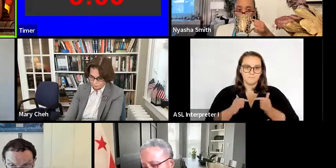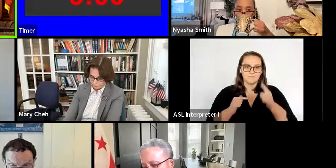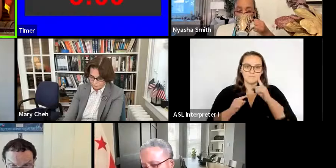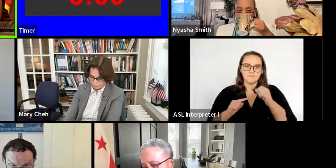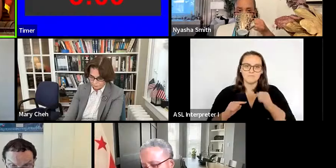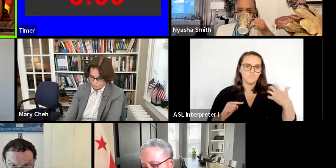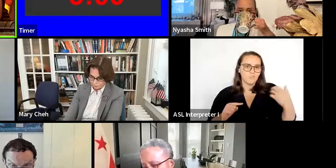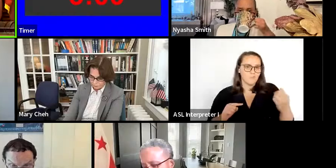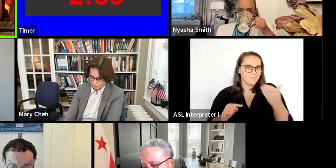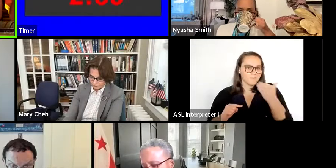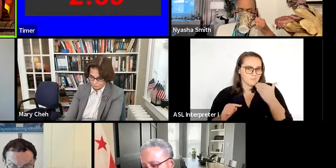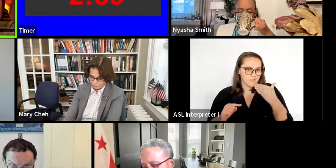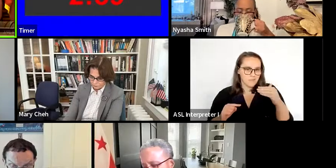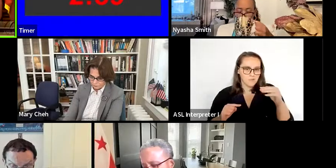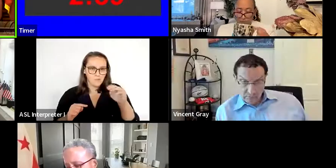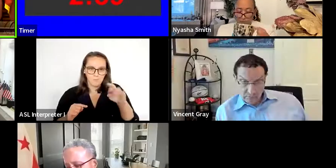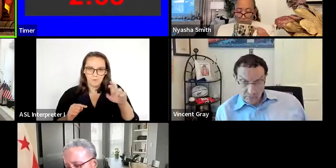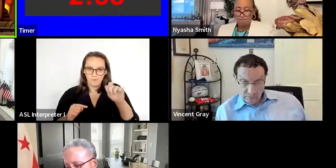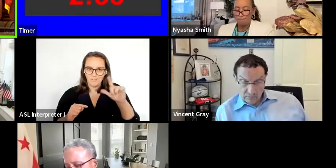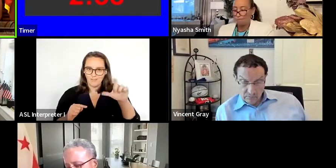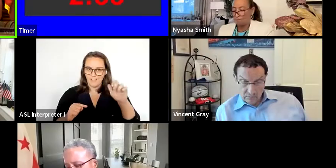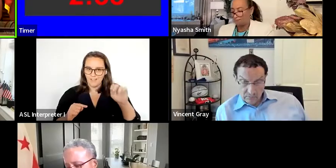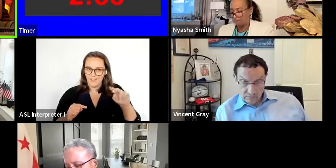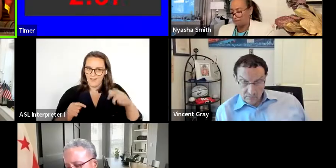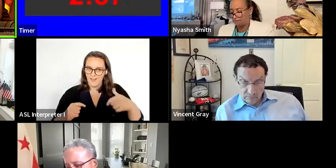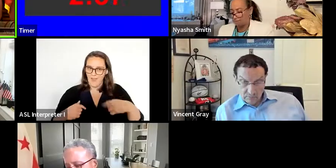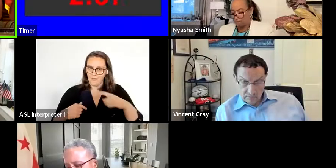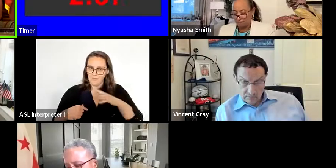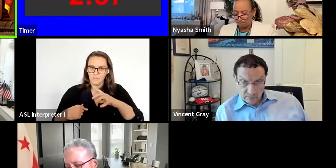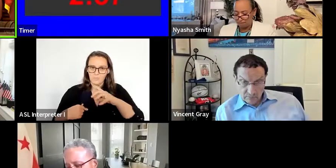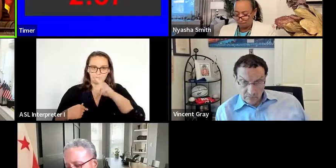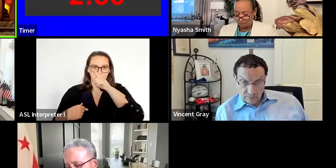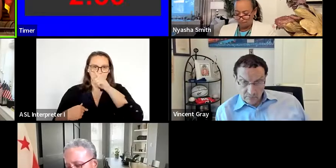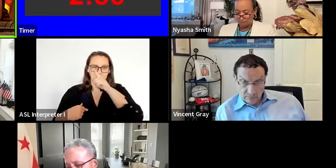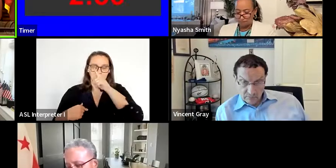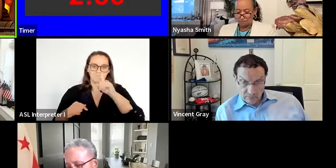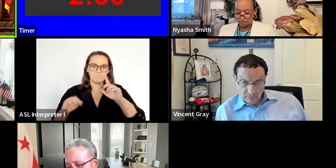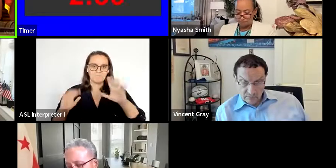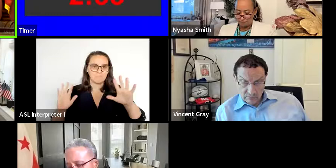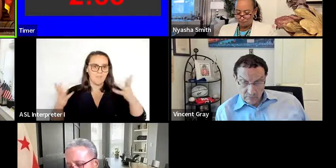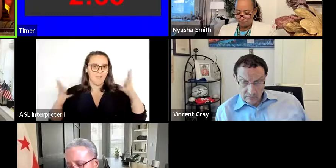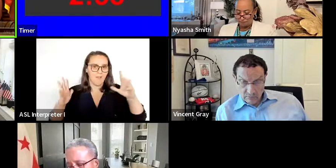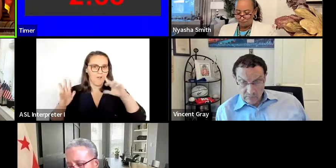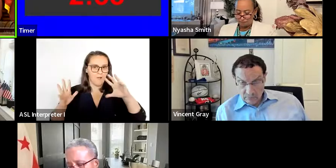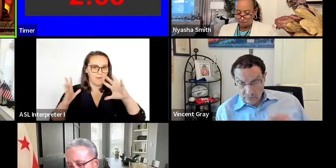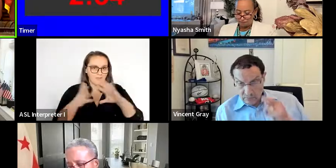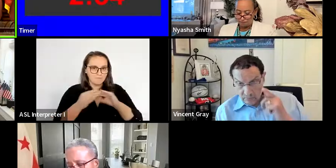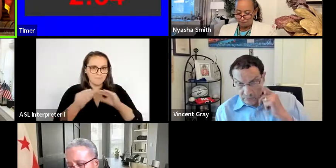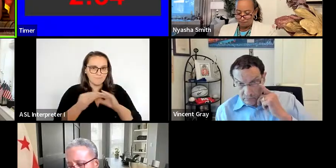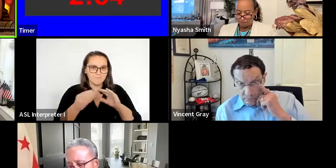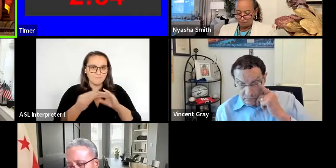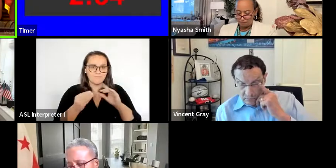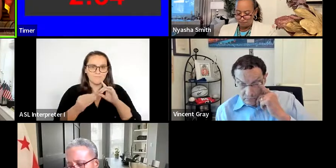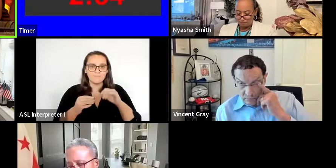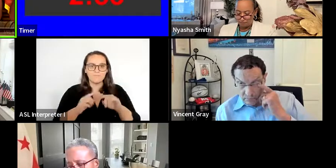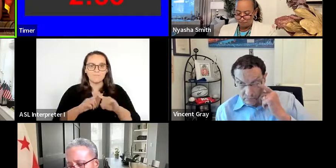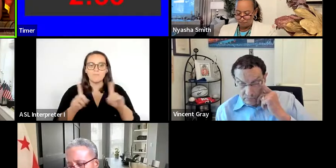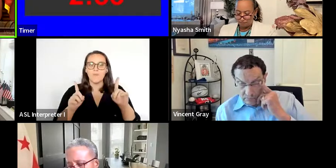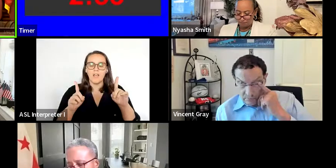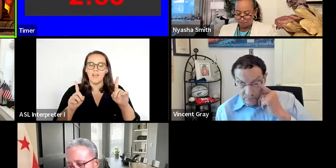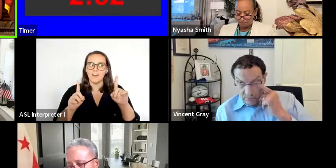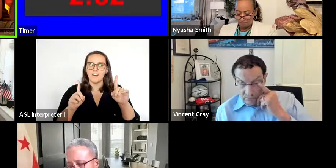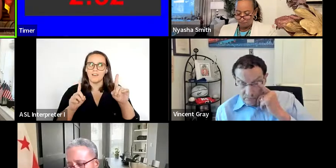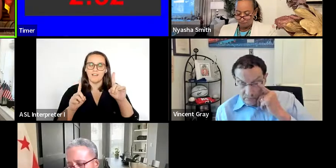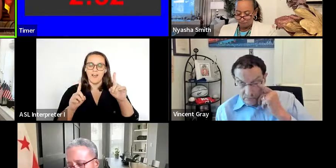going to refrain from speaking, having asked questions at the committee of the whole, but there's been several statements made that need